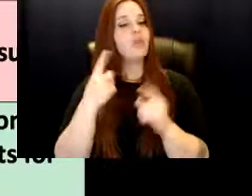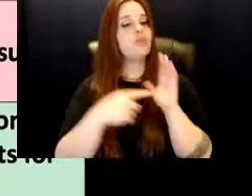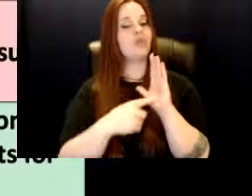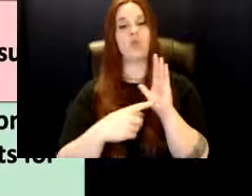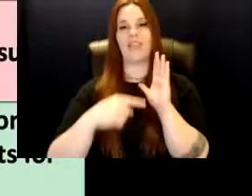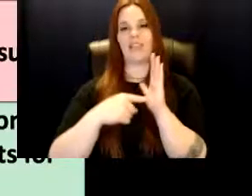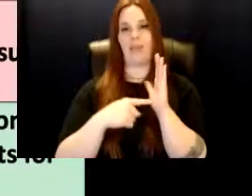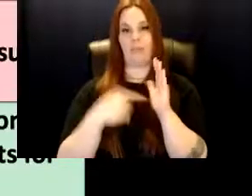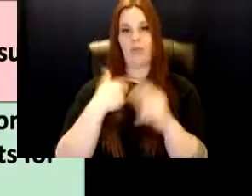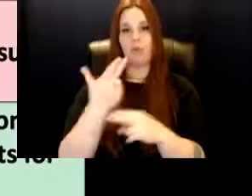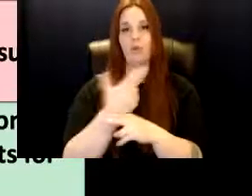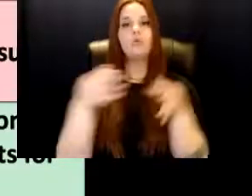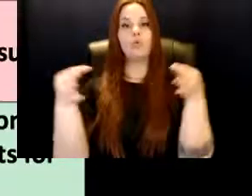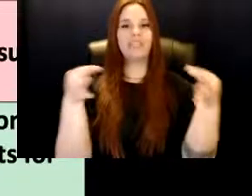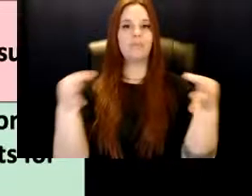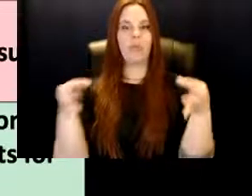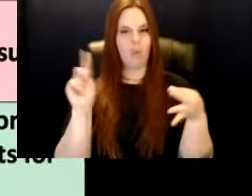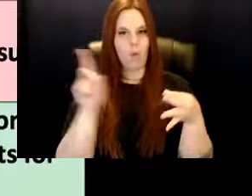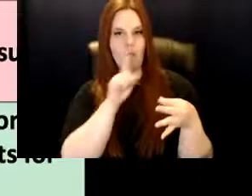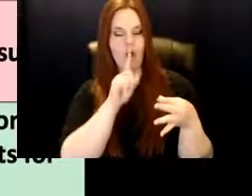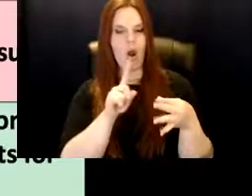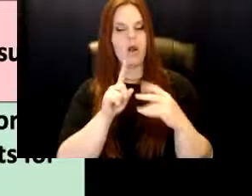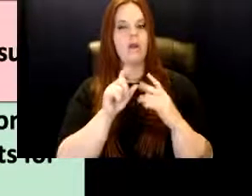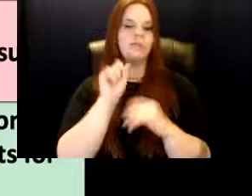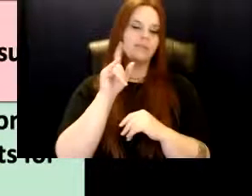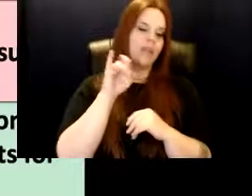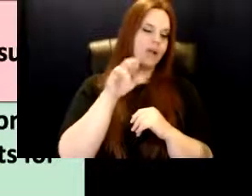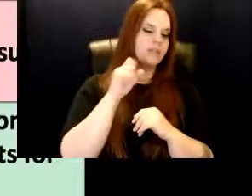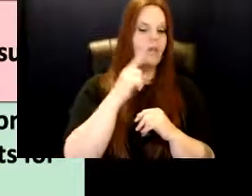explain where we are, the status for built or human